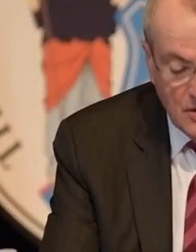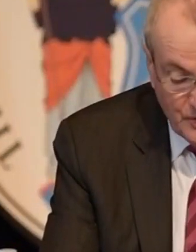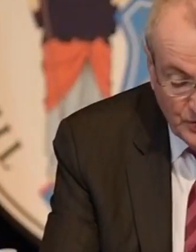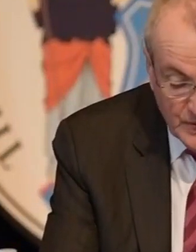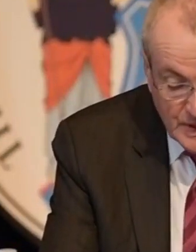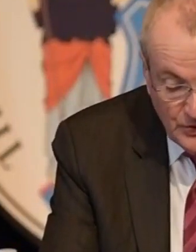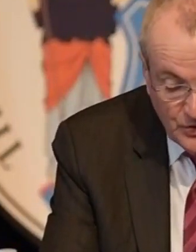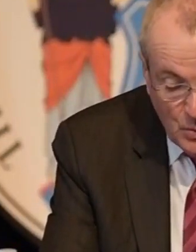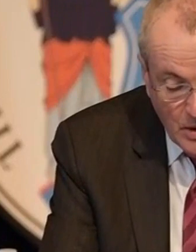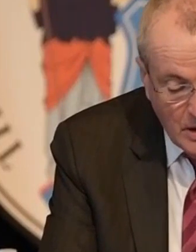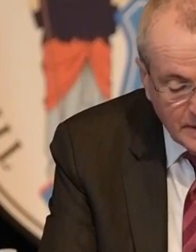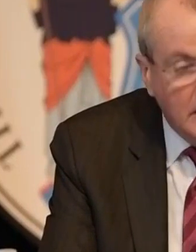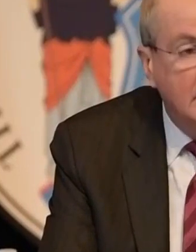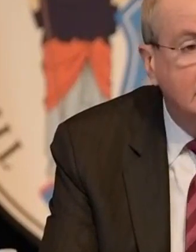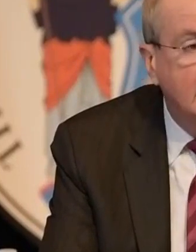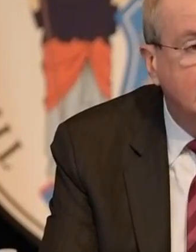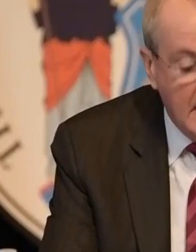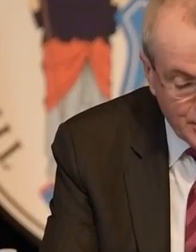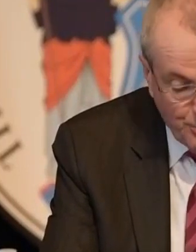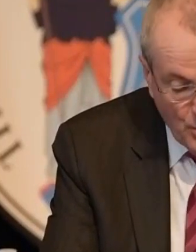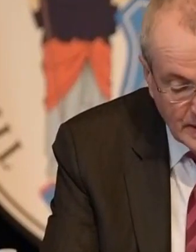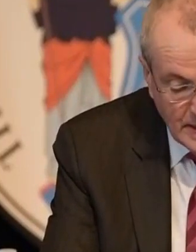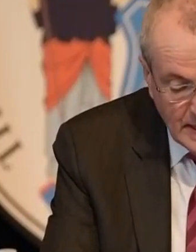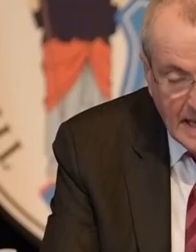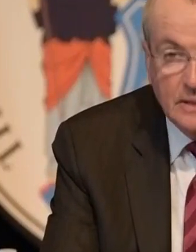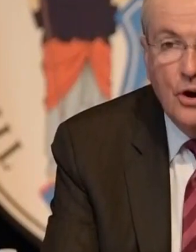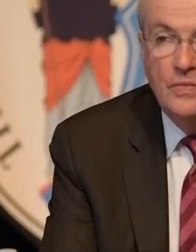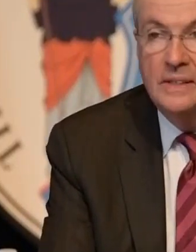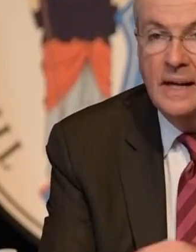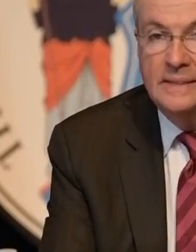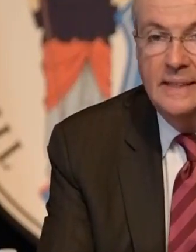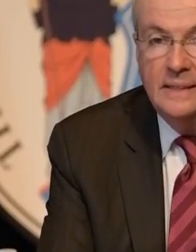care facilities to our online data dashboard at